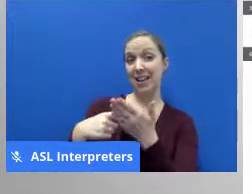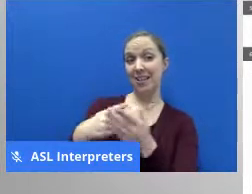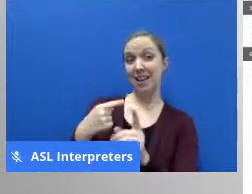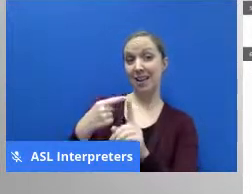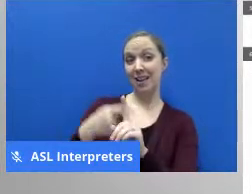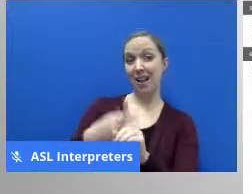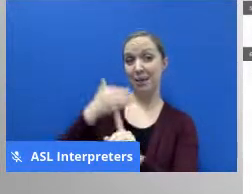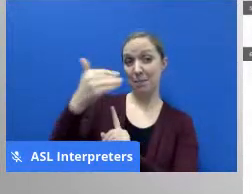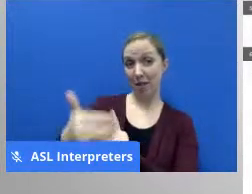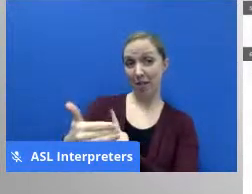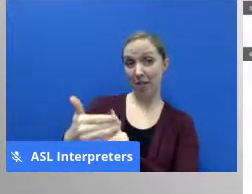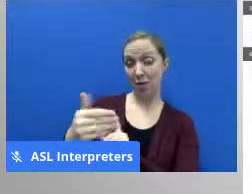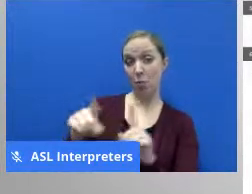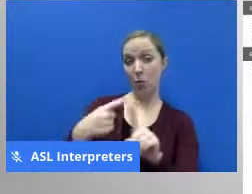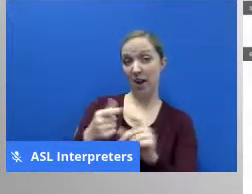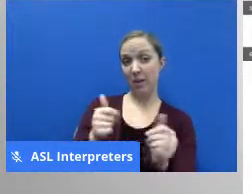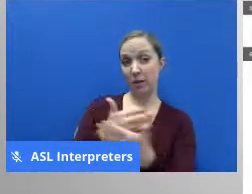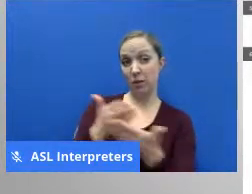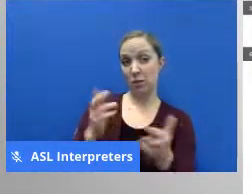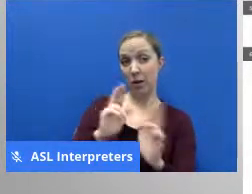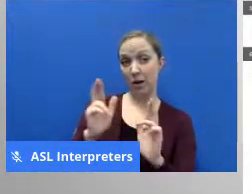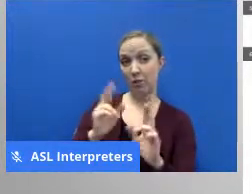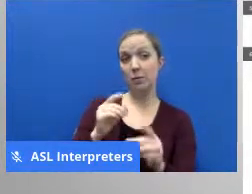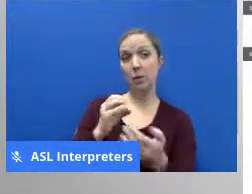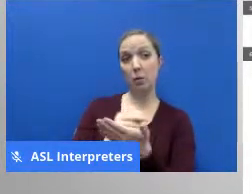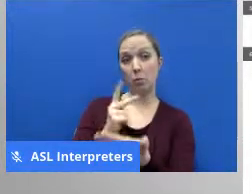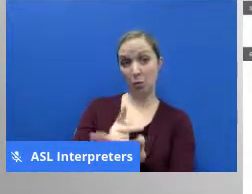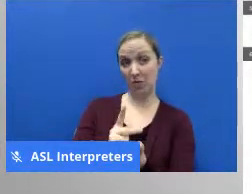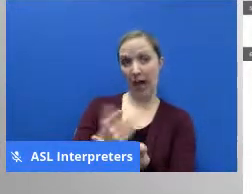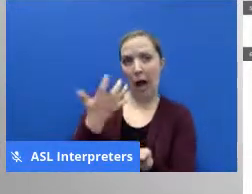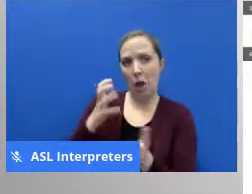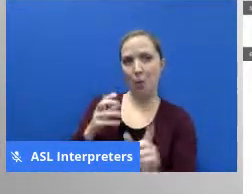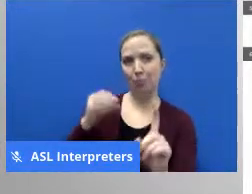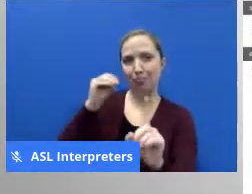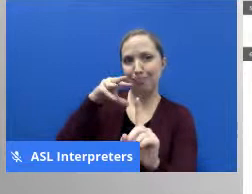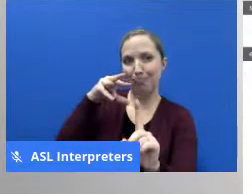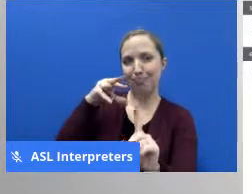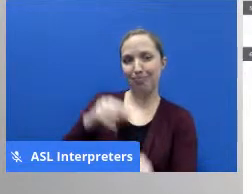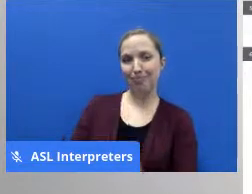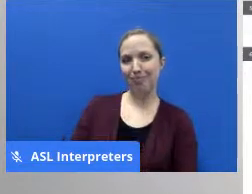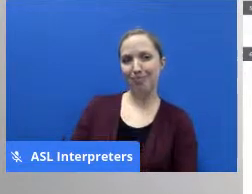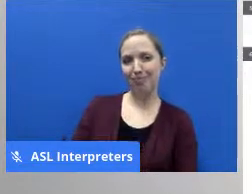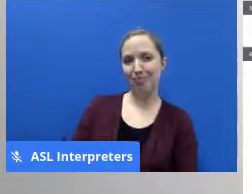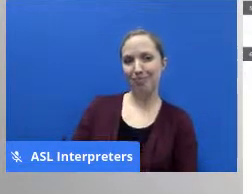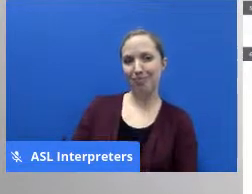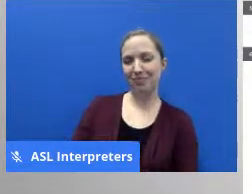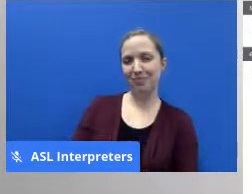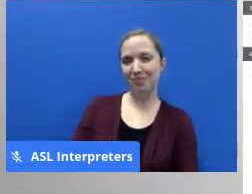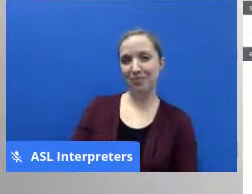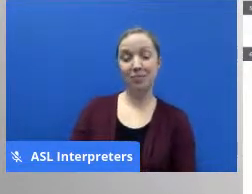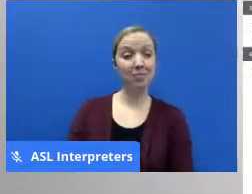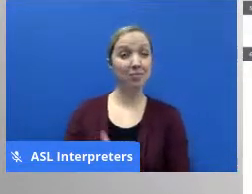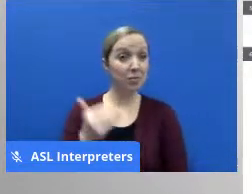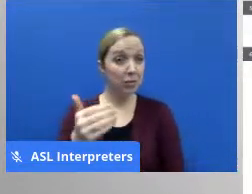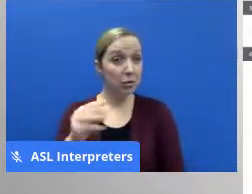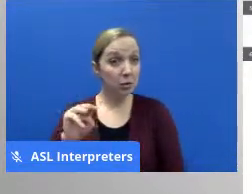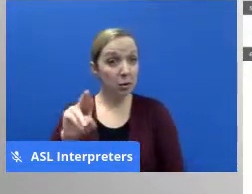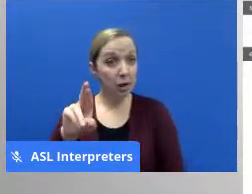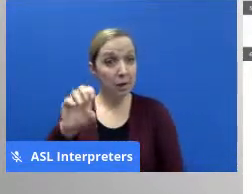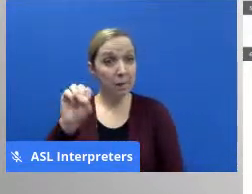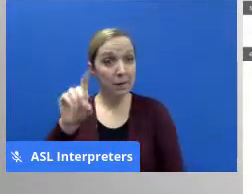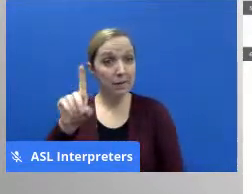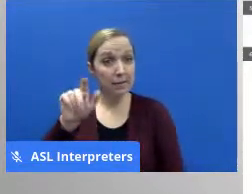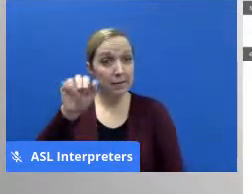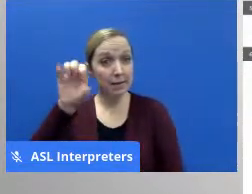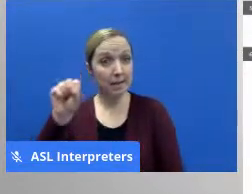them for approval? I don't want to put you on the spot. I'm fine. Go ahead, Ms. Davis. Oh, I don't